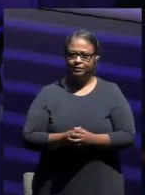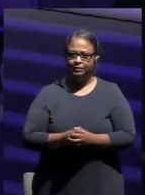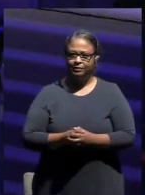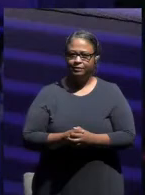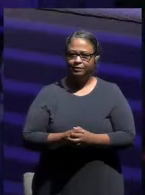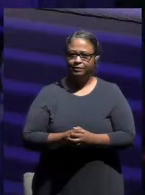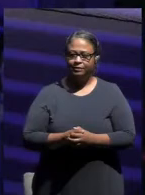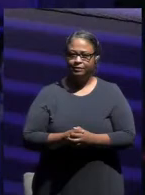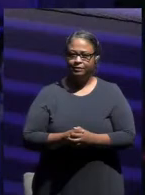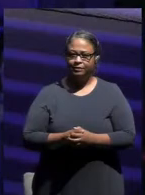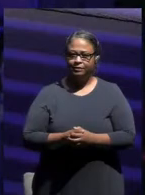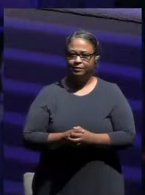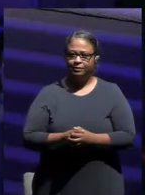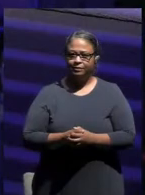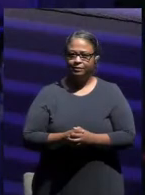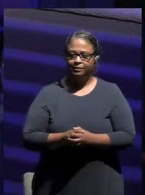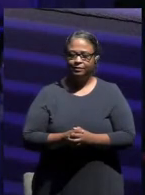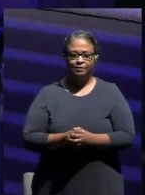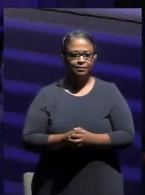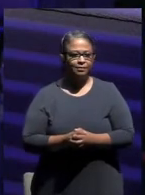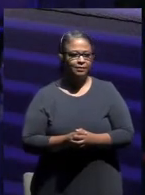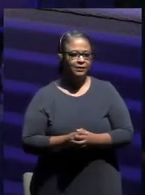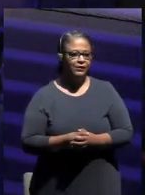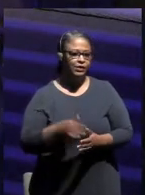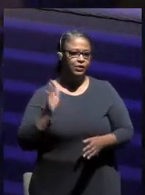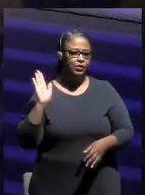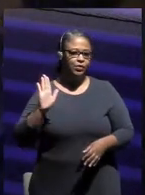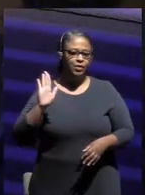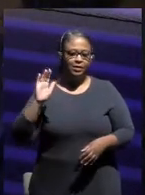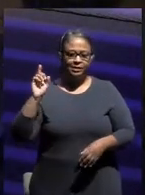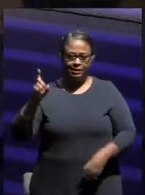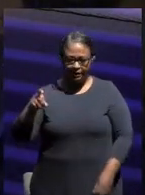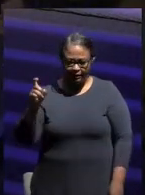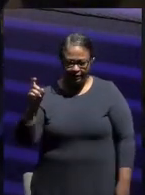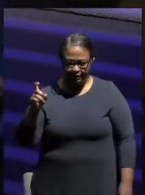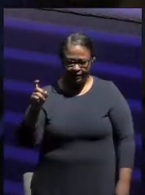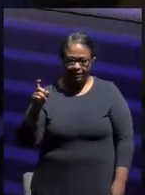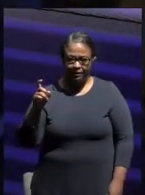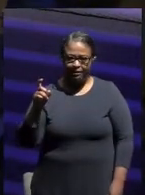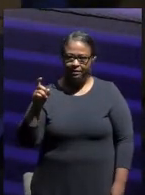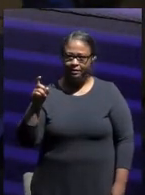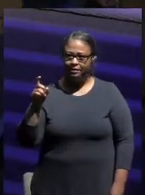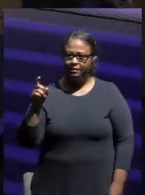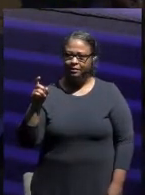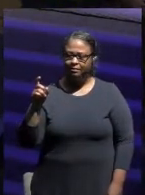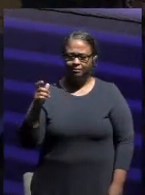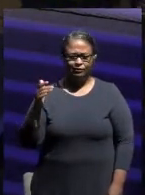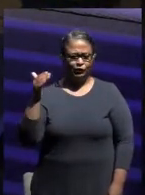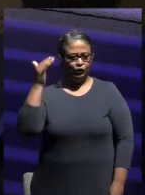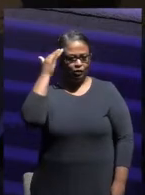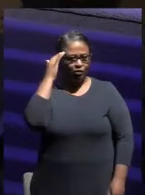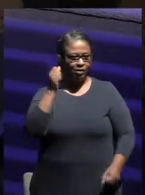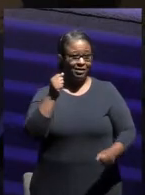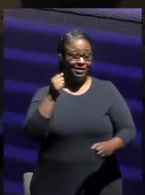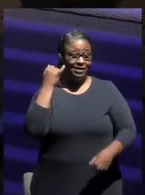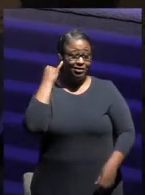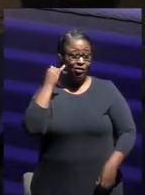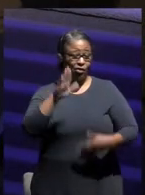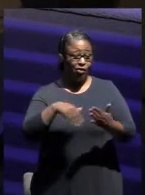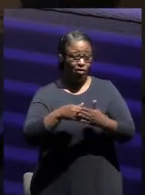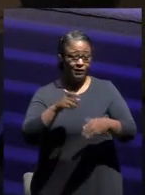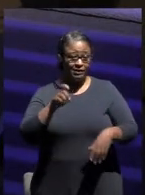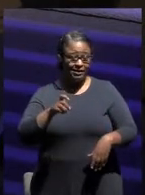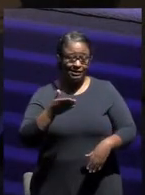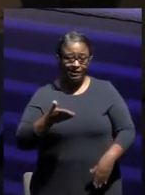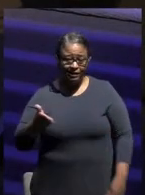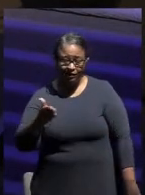Jesus, for your help in time of need. Lord God, you see all the needs that are represented here in this congregation,